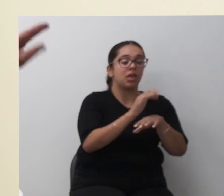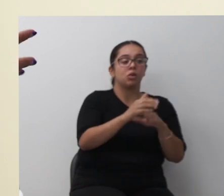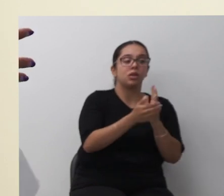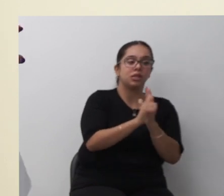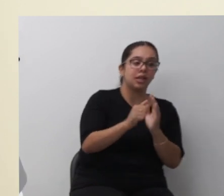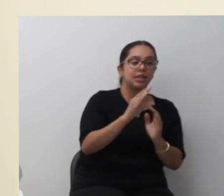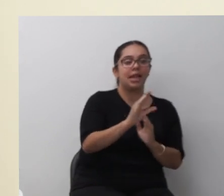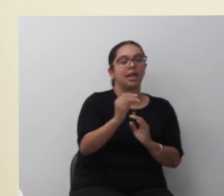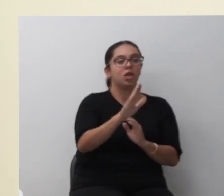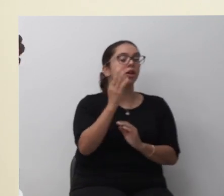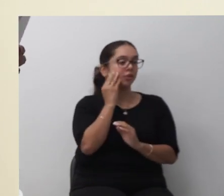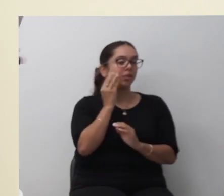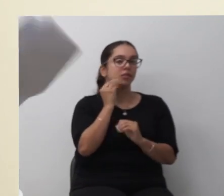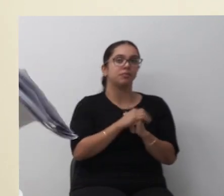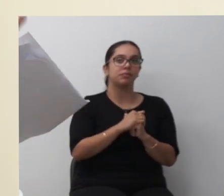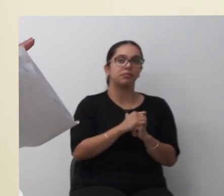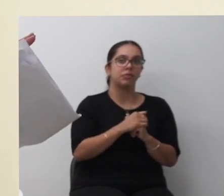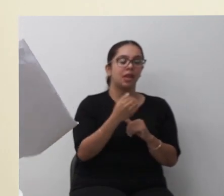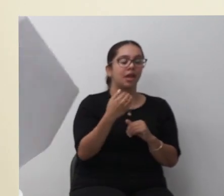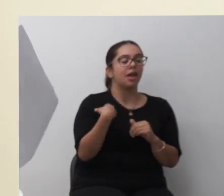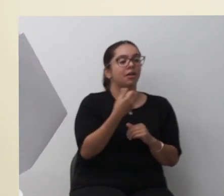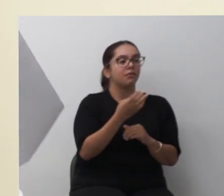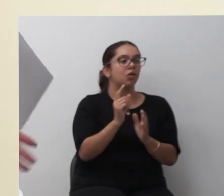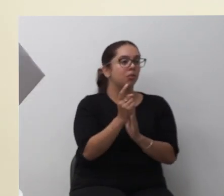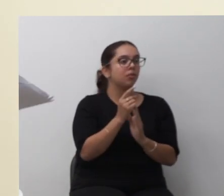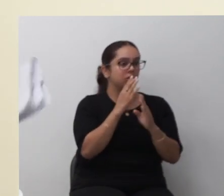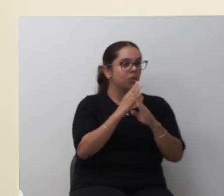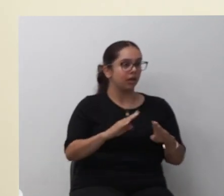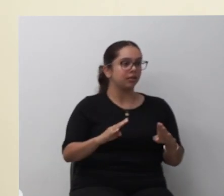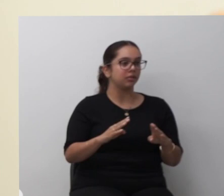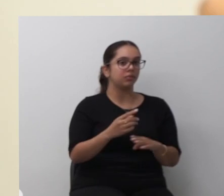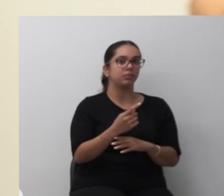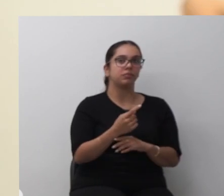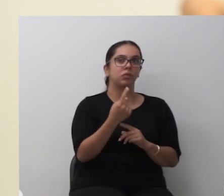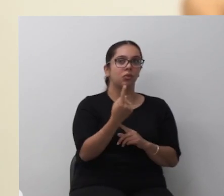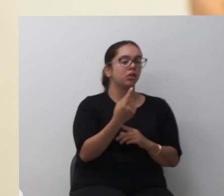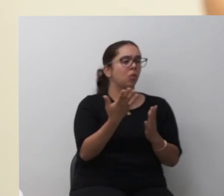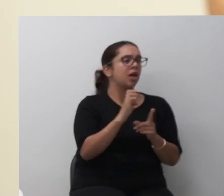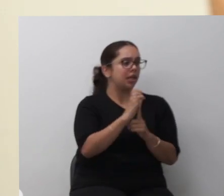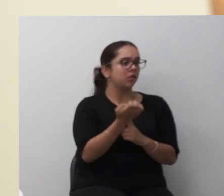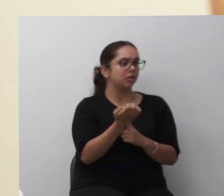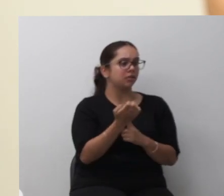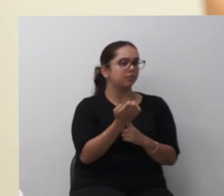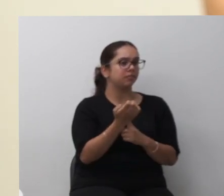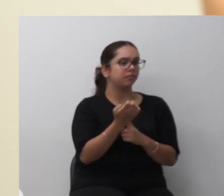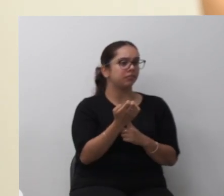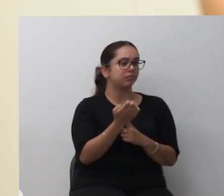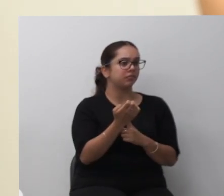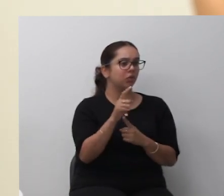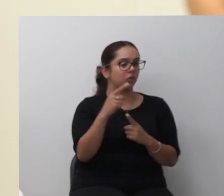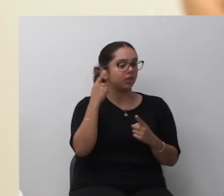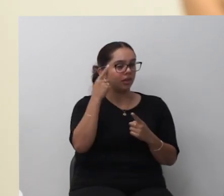lived experiences, okay? So we're gonna take a couple of moments in silence. 1, what ecosystem are you